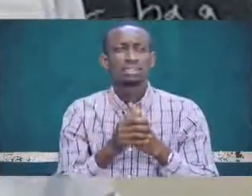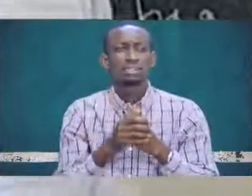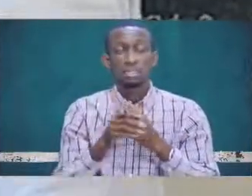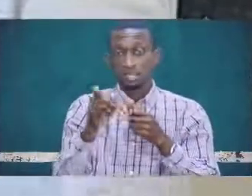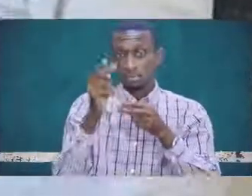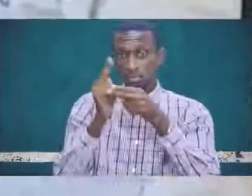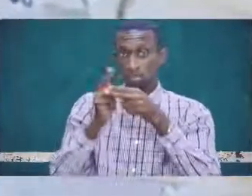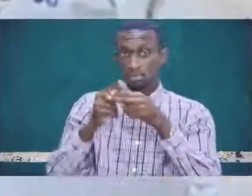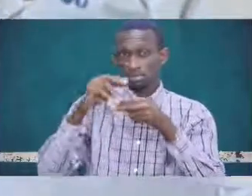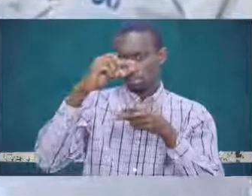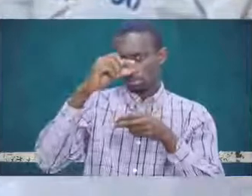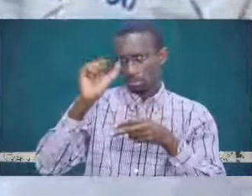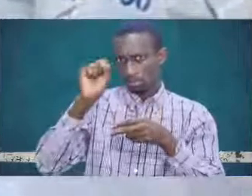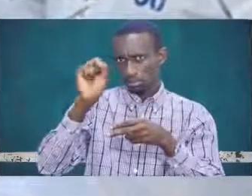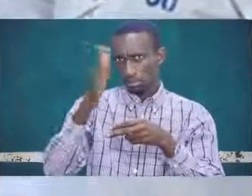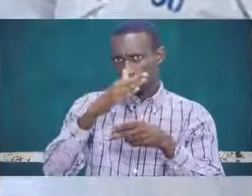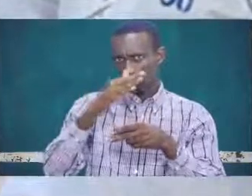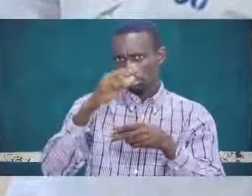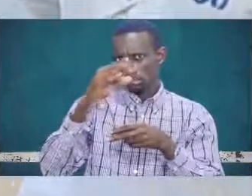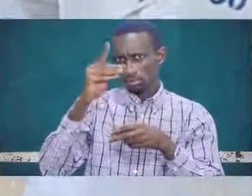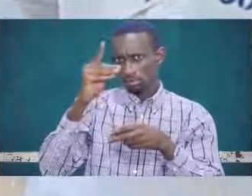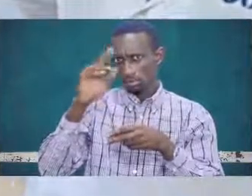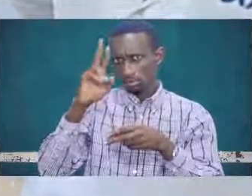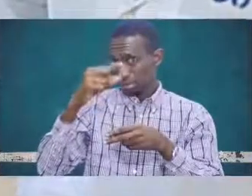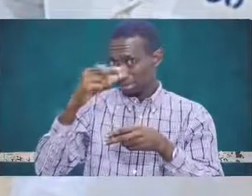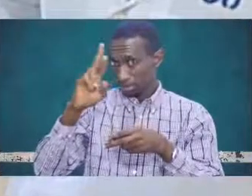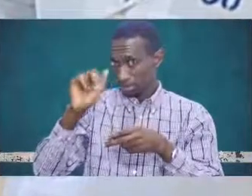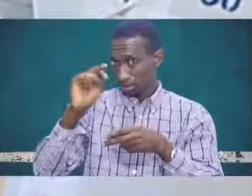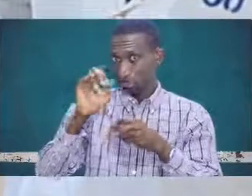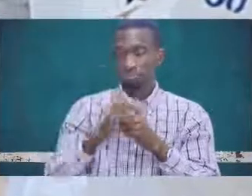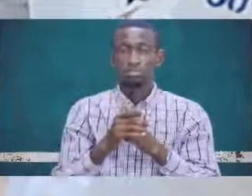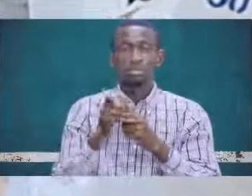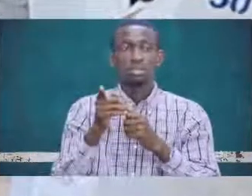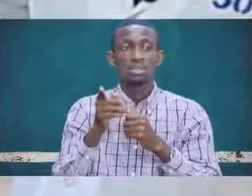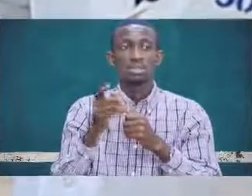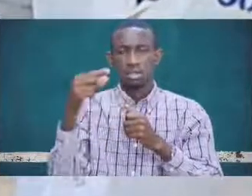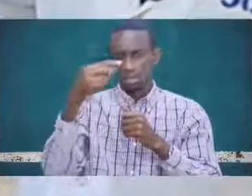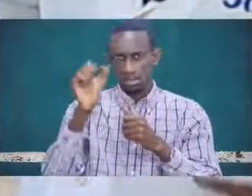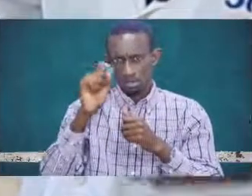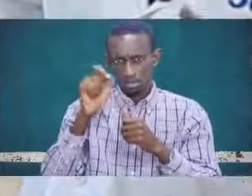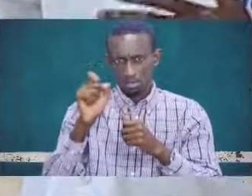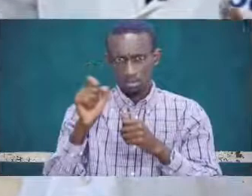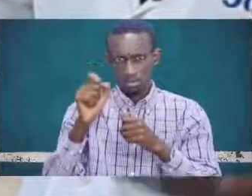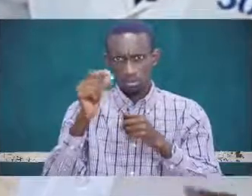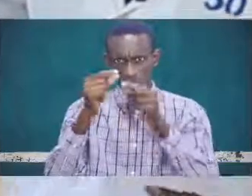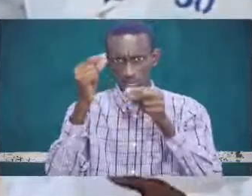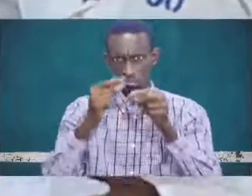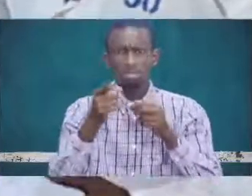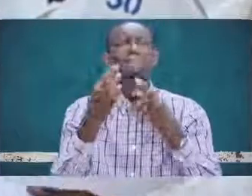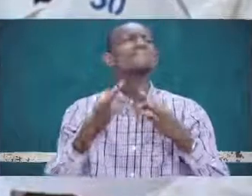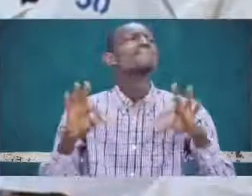gland. On the gastric gland, we have what we call the gastric pits. These gastric pits are very important because they